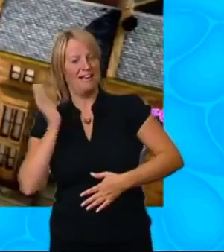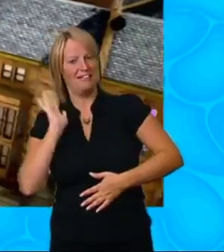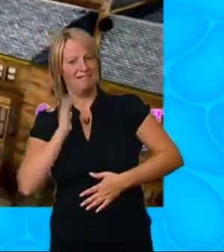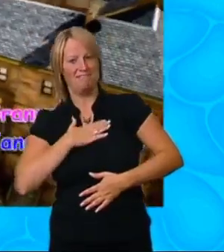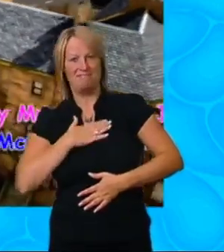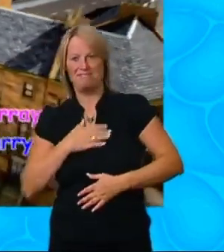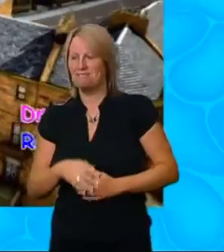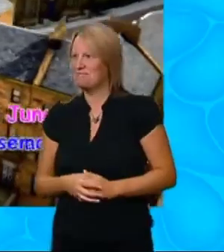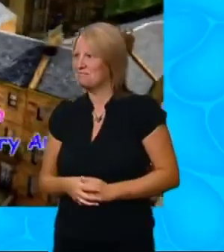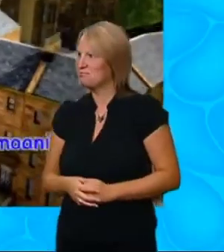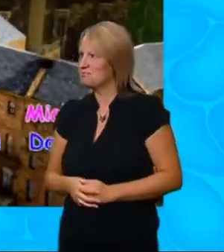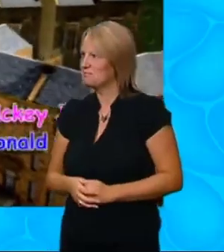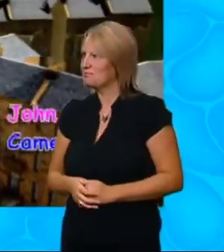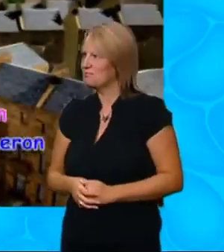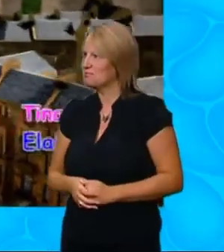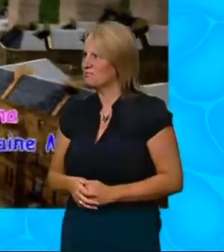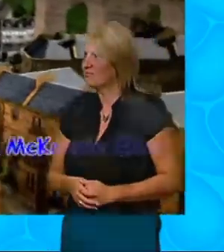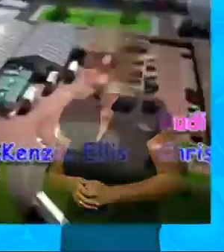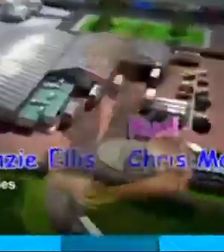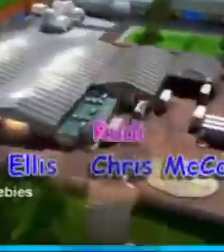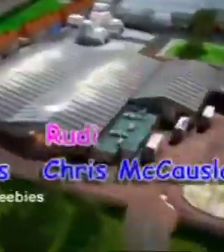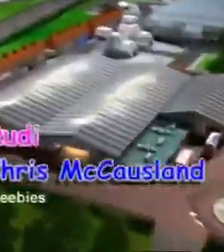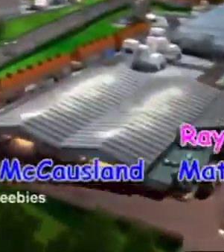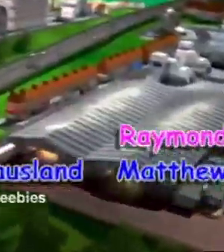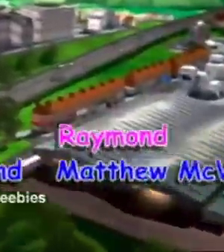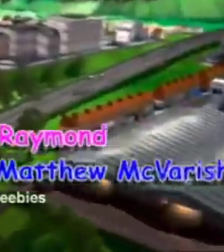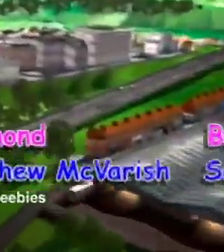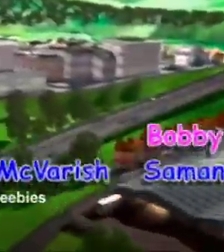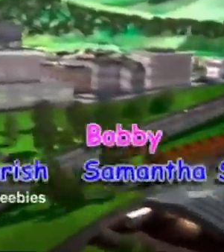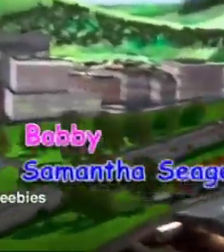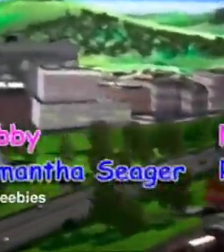to skip in